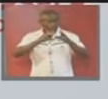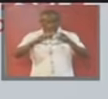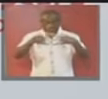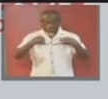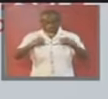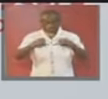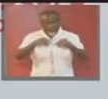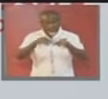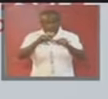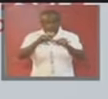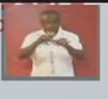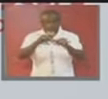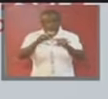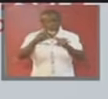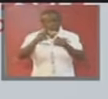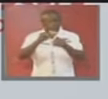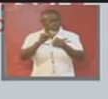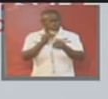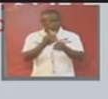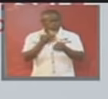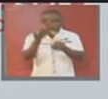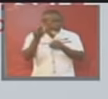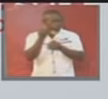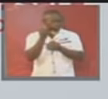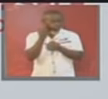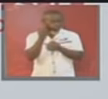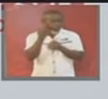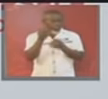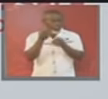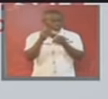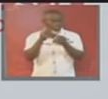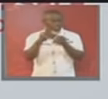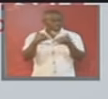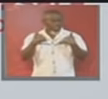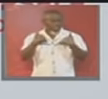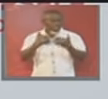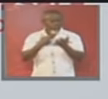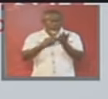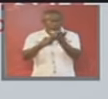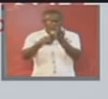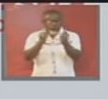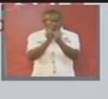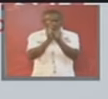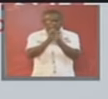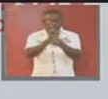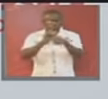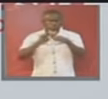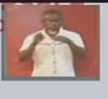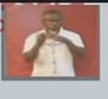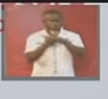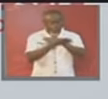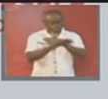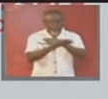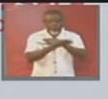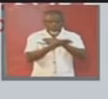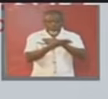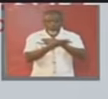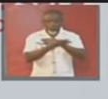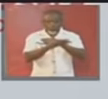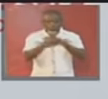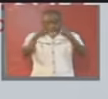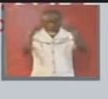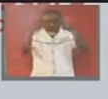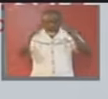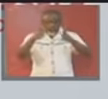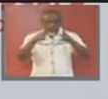counterpart in Jamaica, the Honorable Chris Tufton. I was also in touch with my colleague in